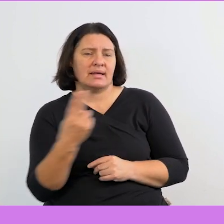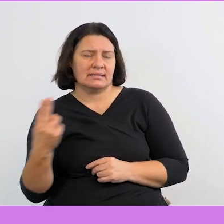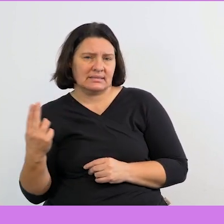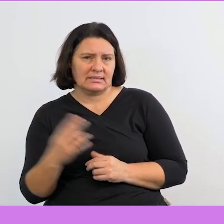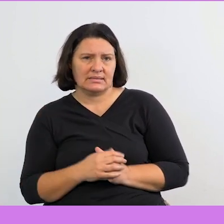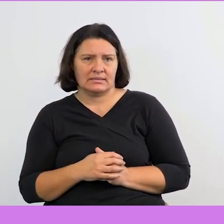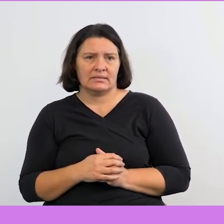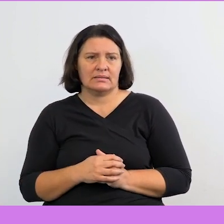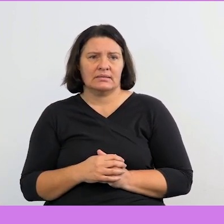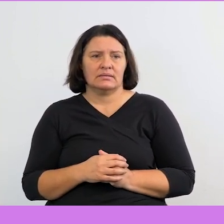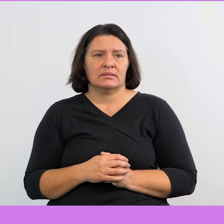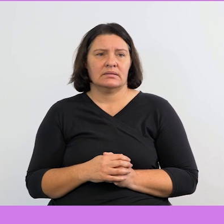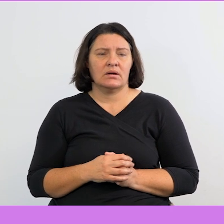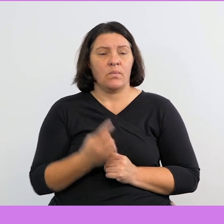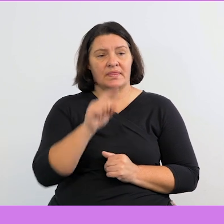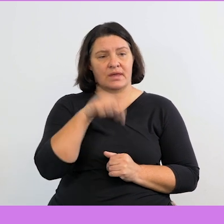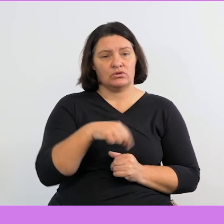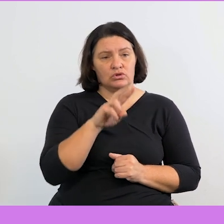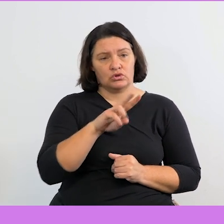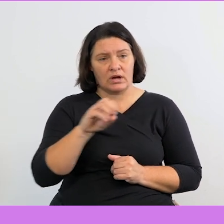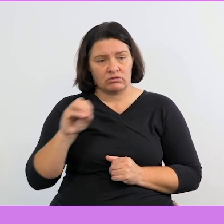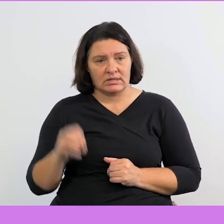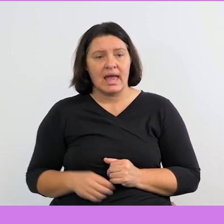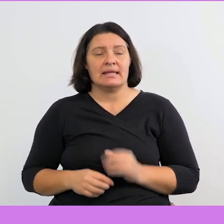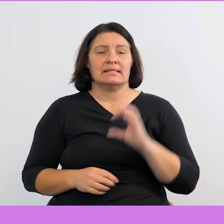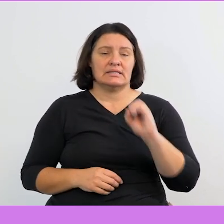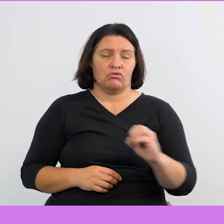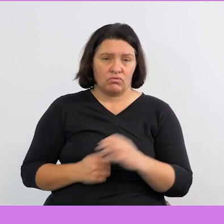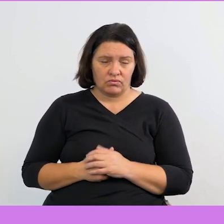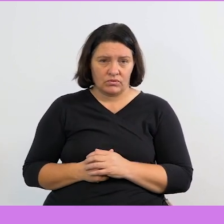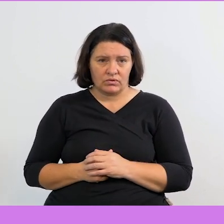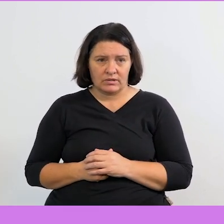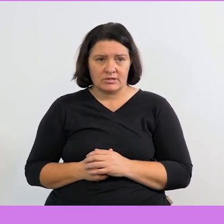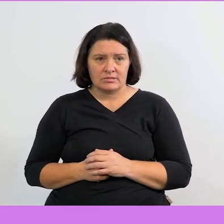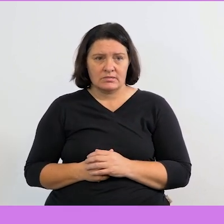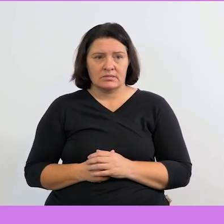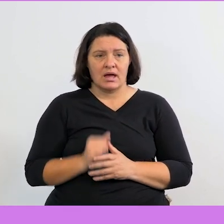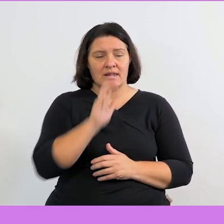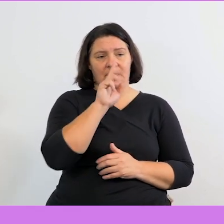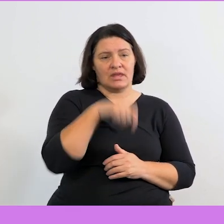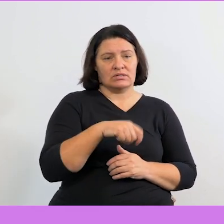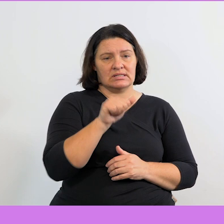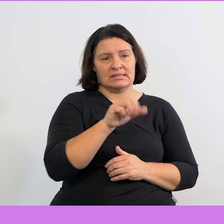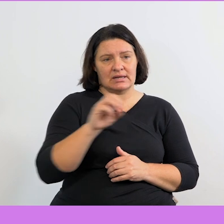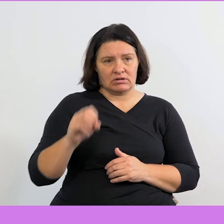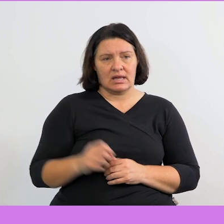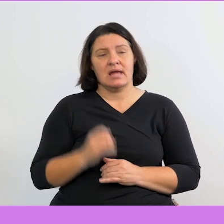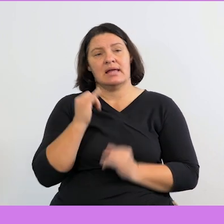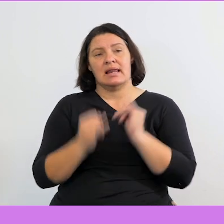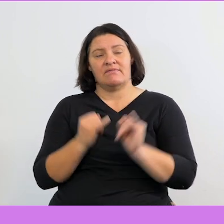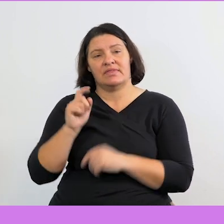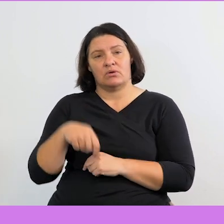pairs? This is a number pair, 1,200 and 0, for example. Here, 9,600